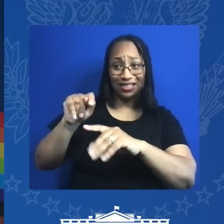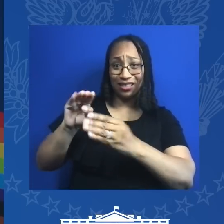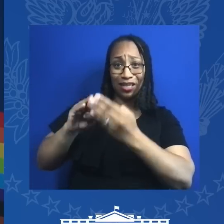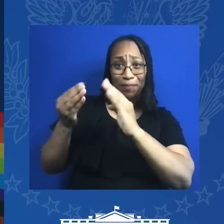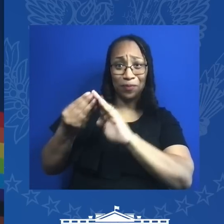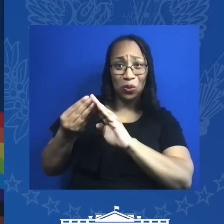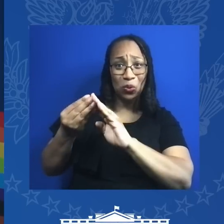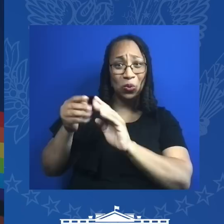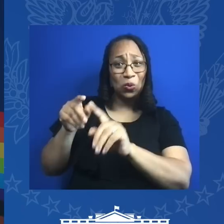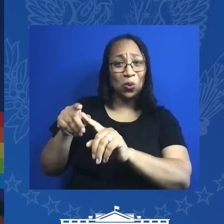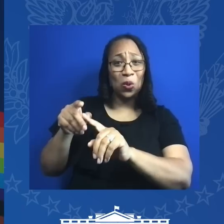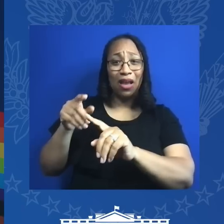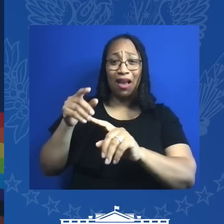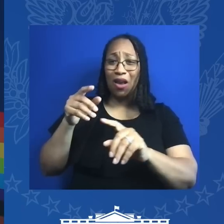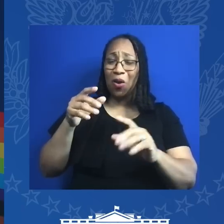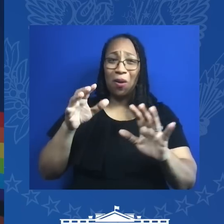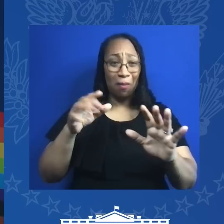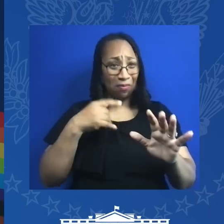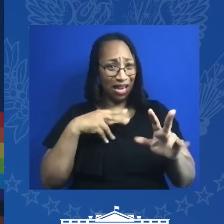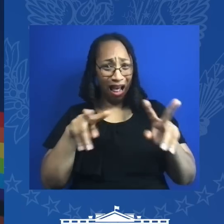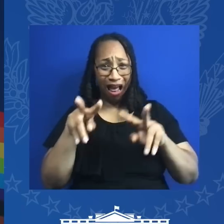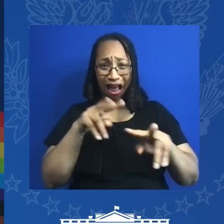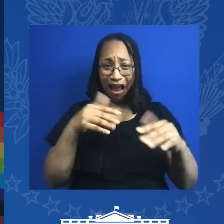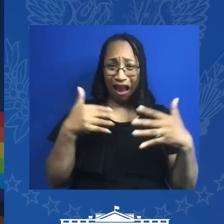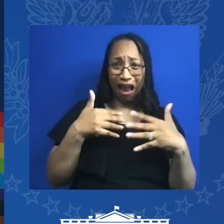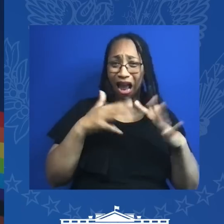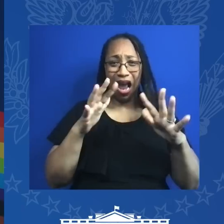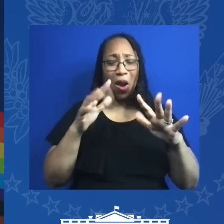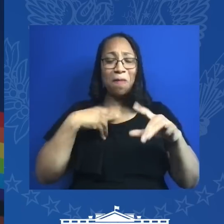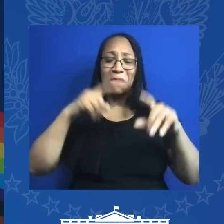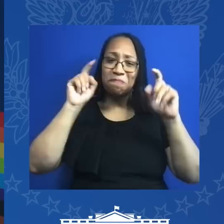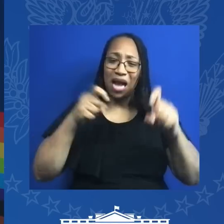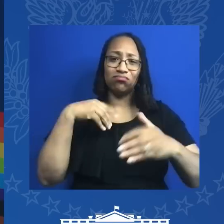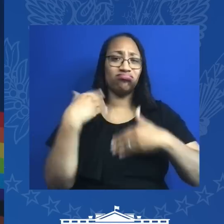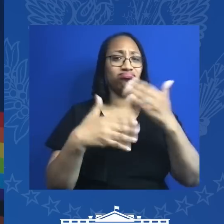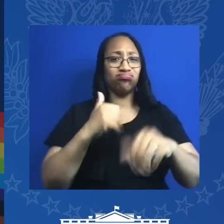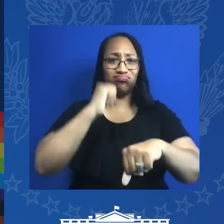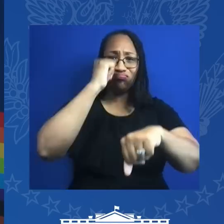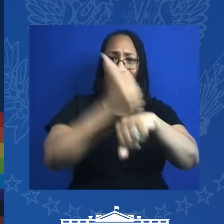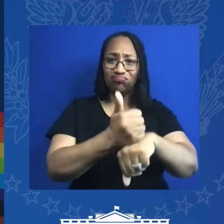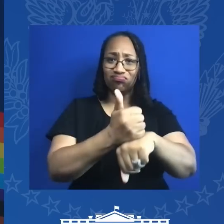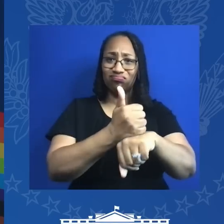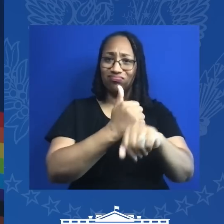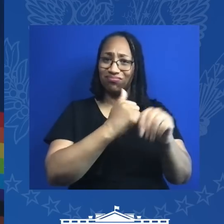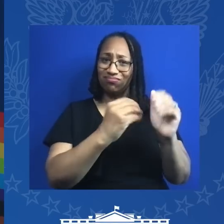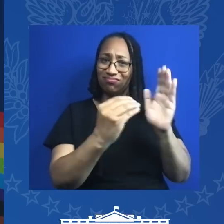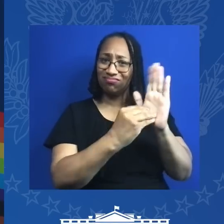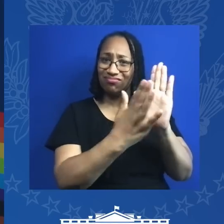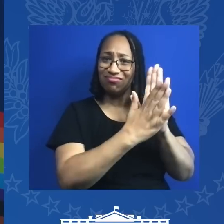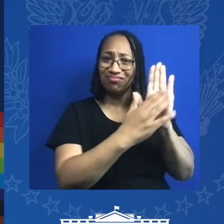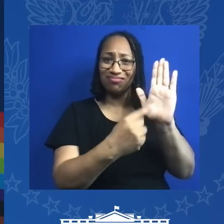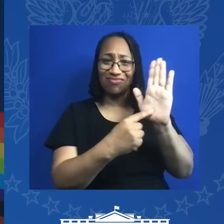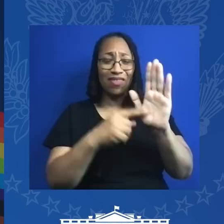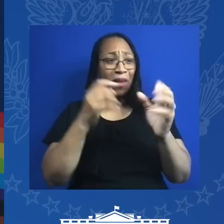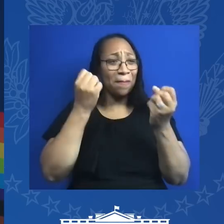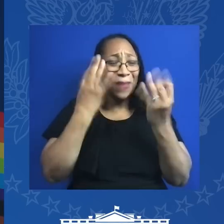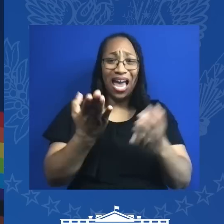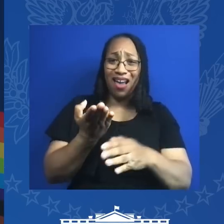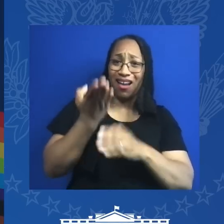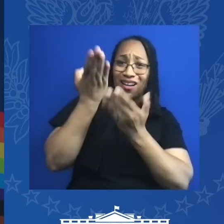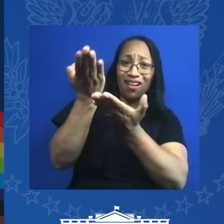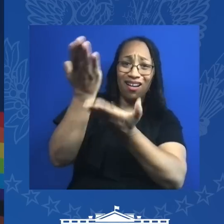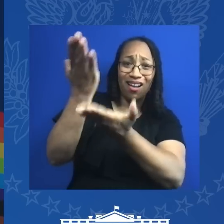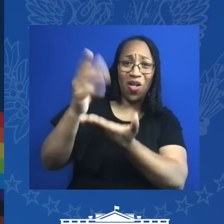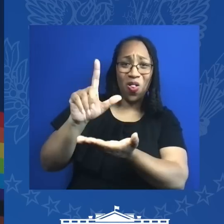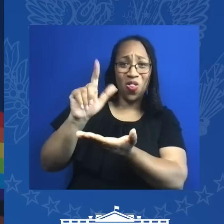of callous and cynical bills and laws introduced in states targeting transgender children, terrifying